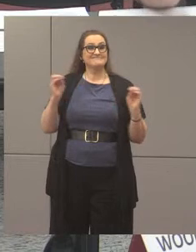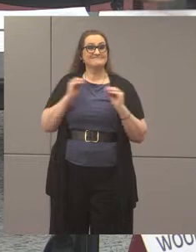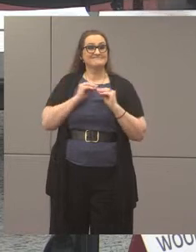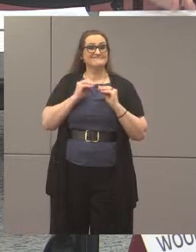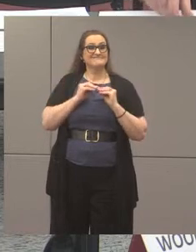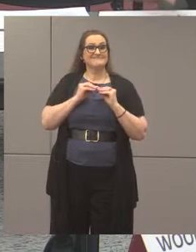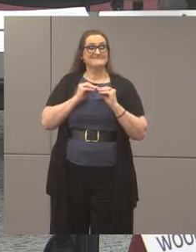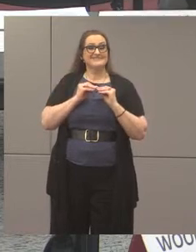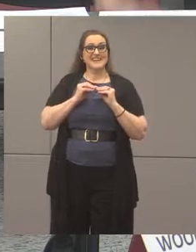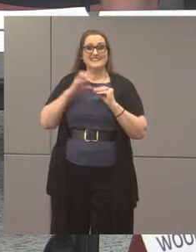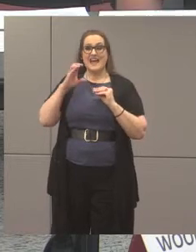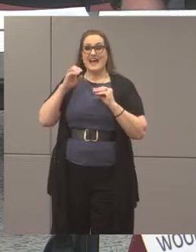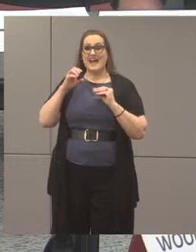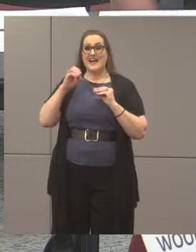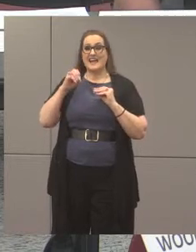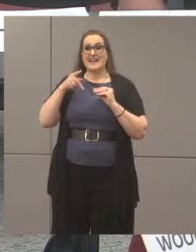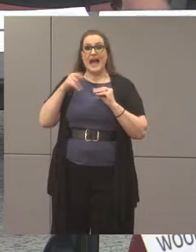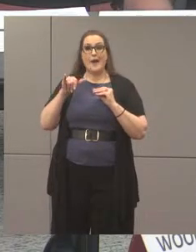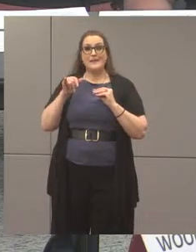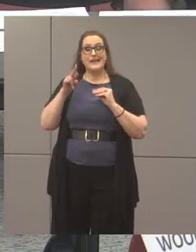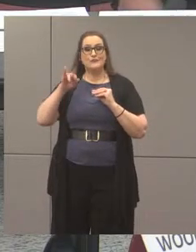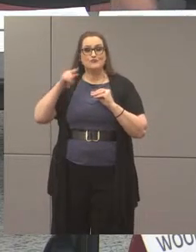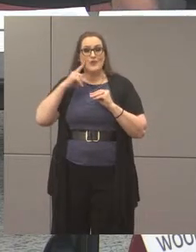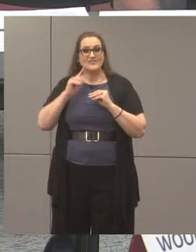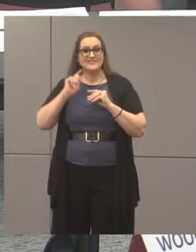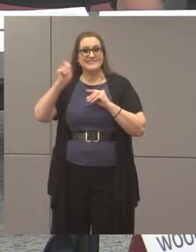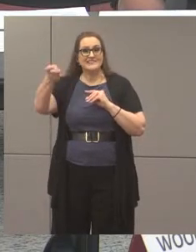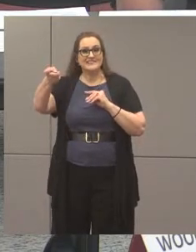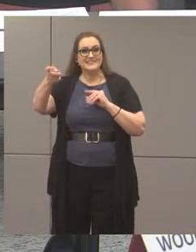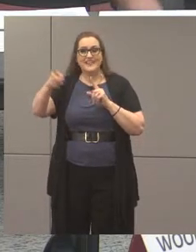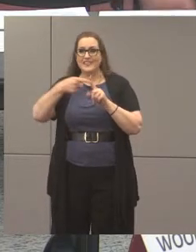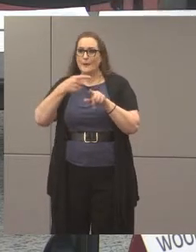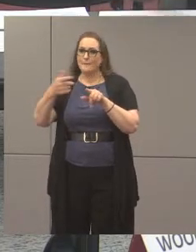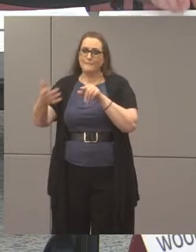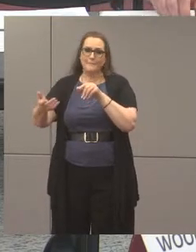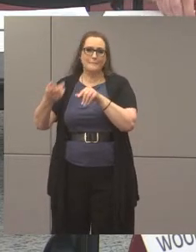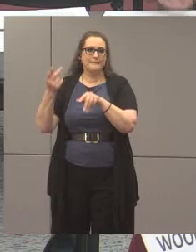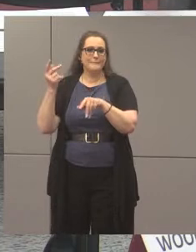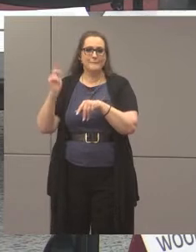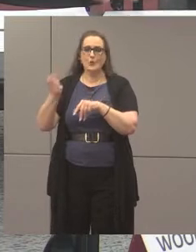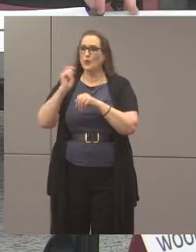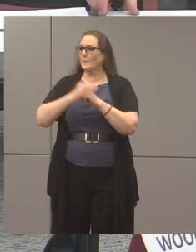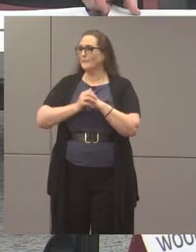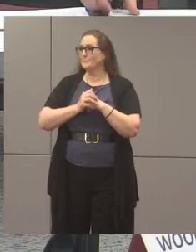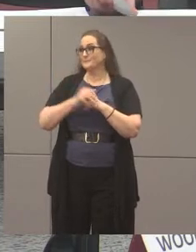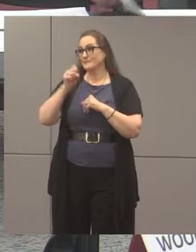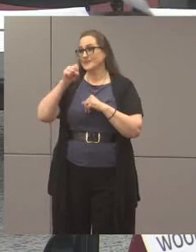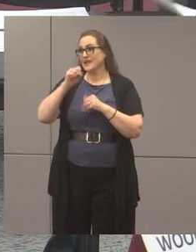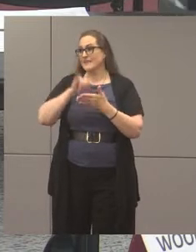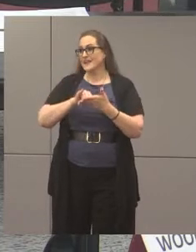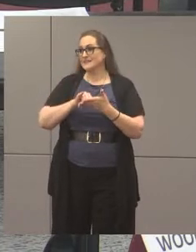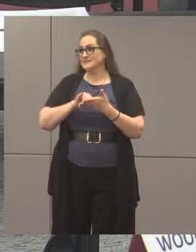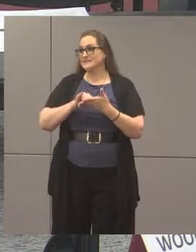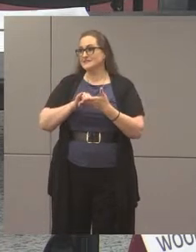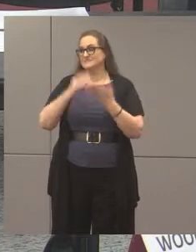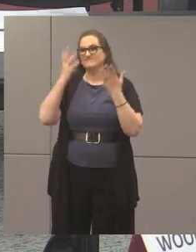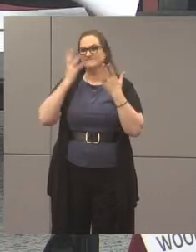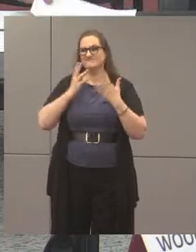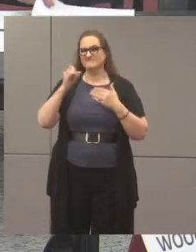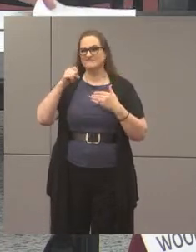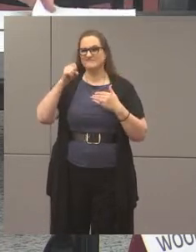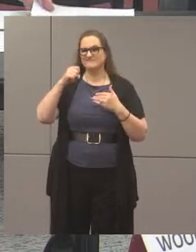copyright was given, and then all of a sudden, so, yeah, this is unfortunate,